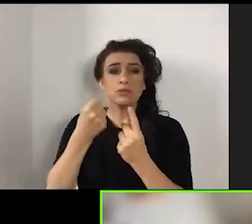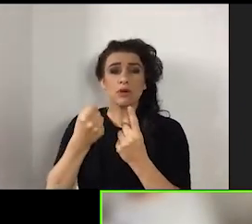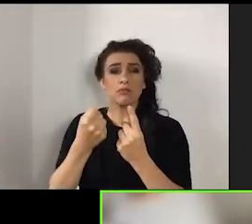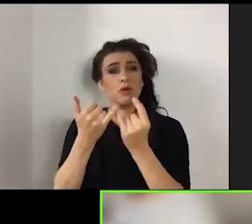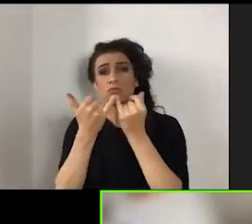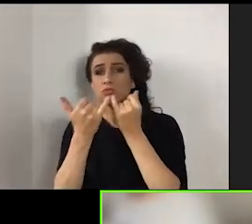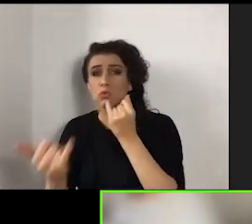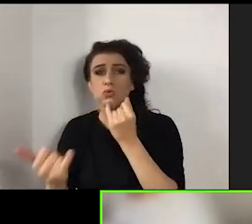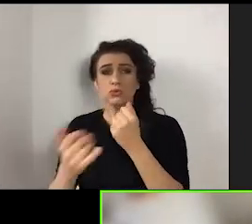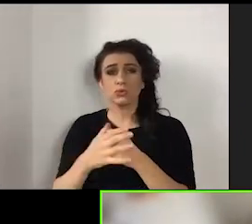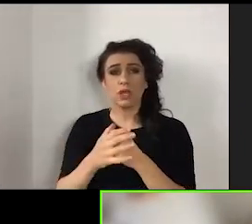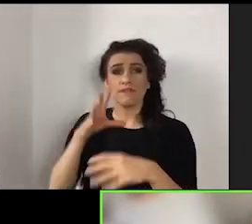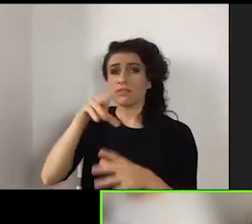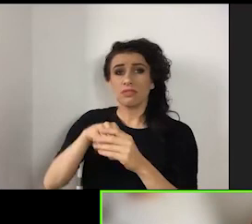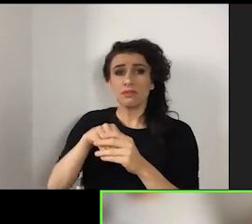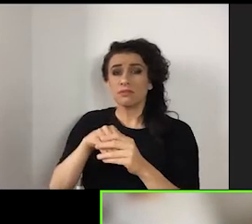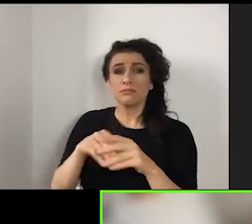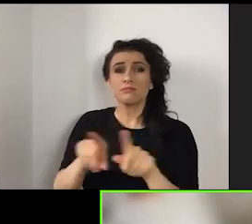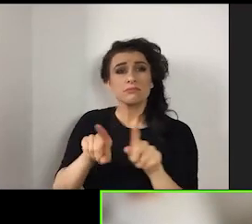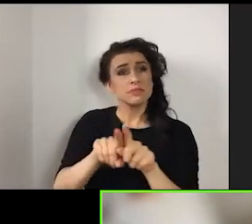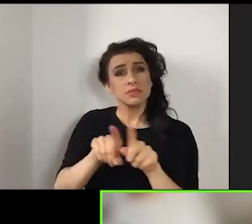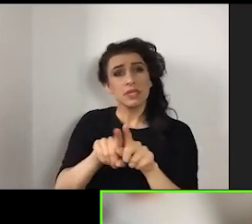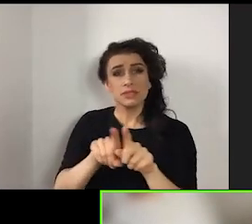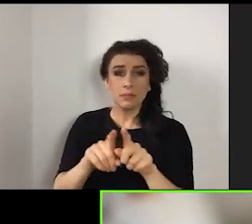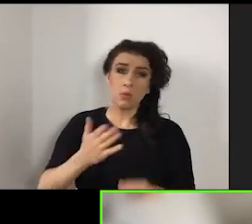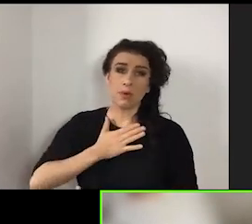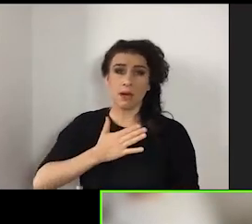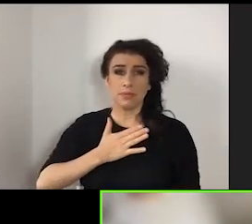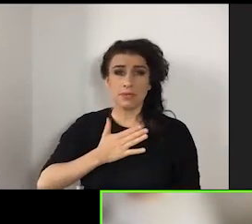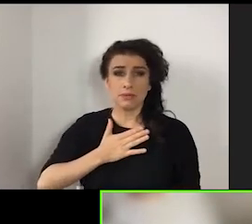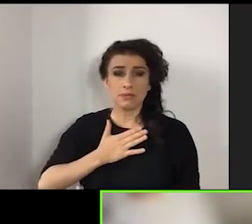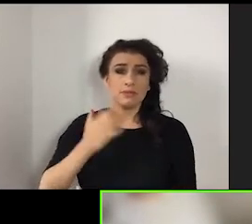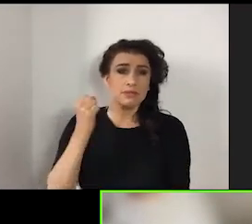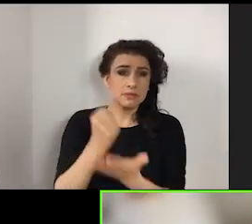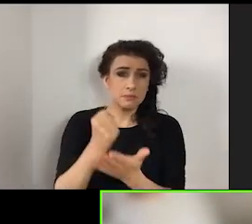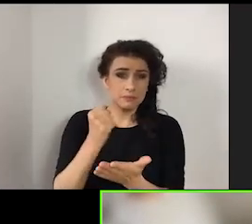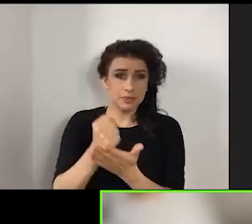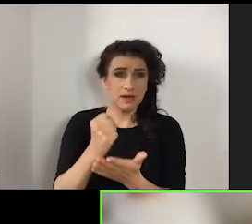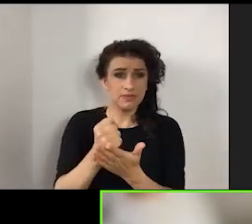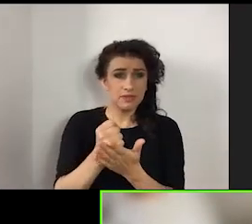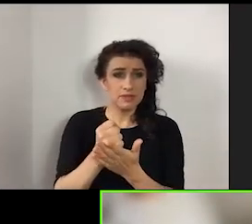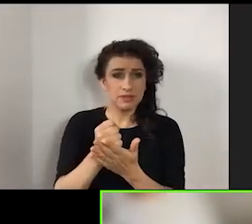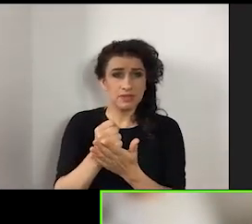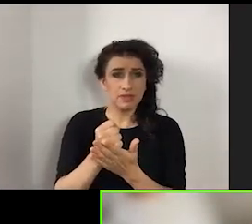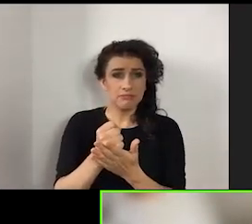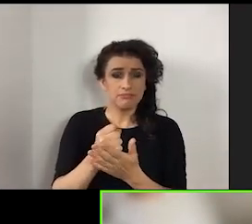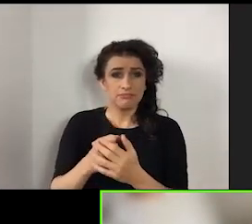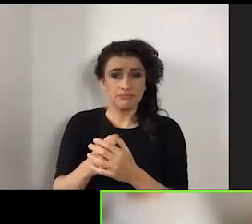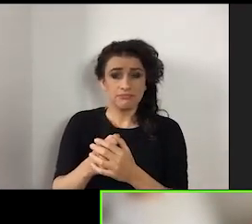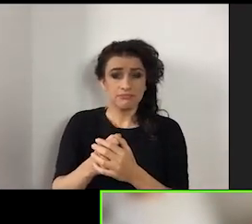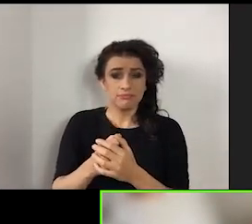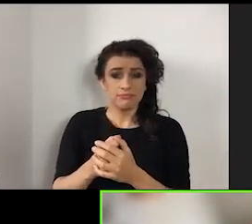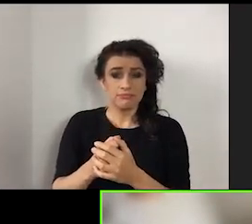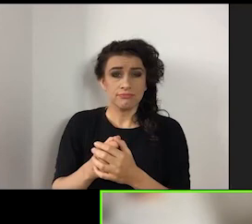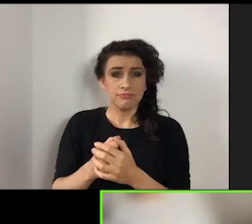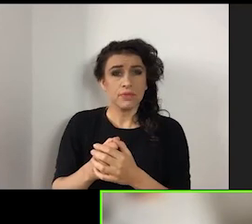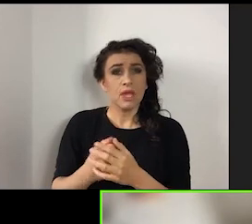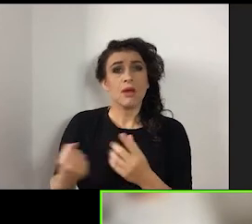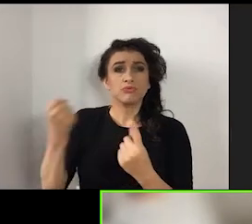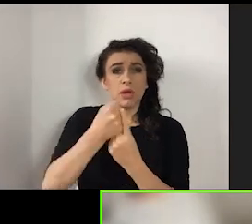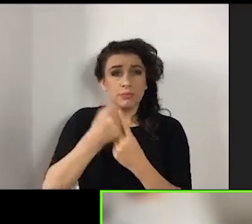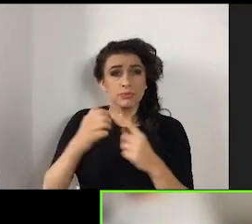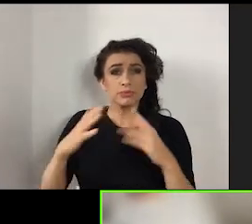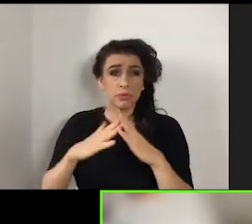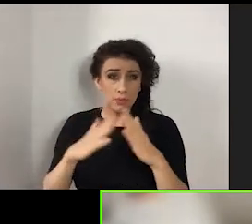against cases of domestic violence, let's say. But then you still have